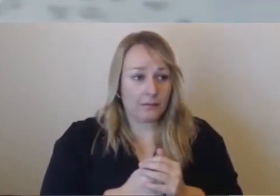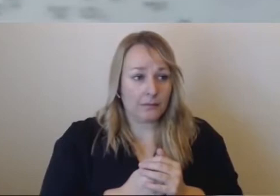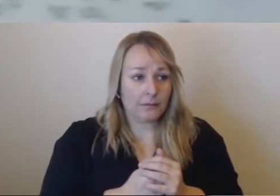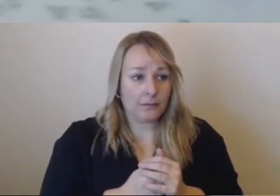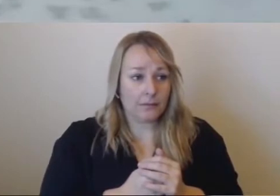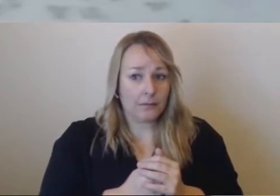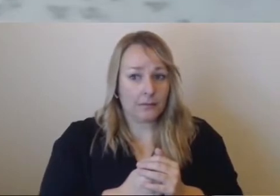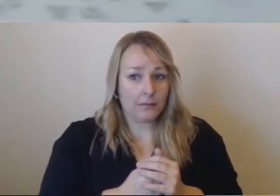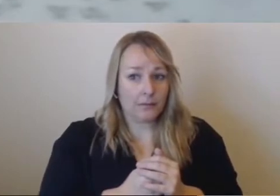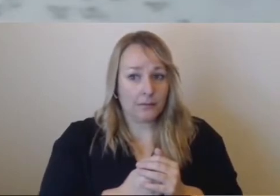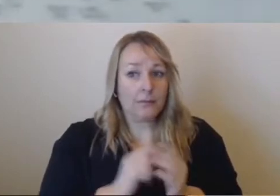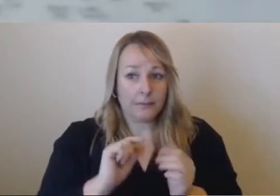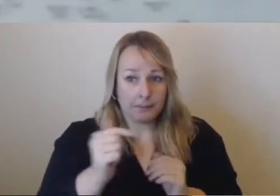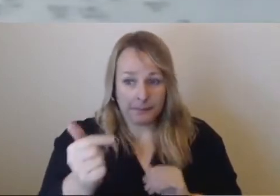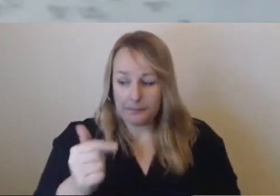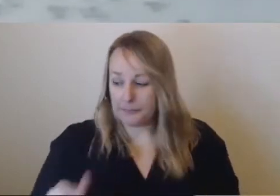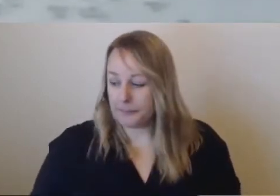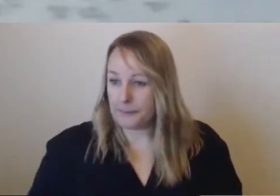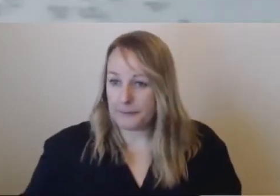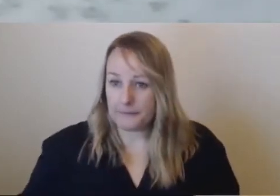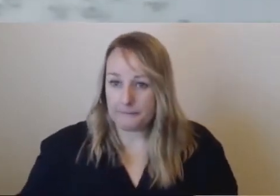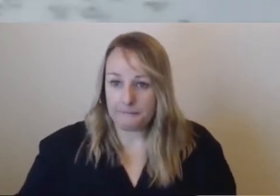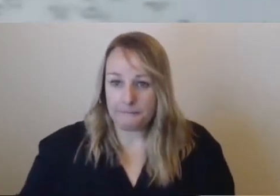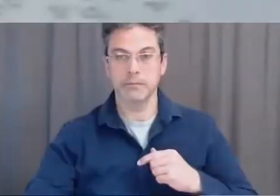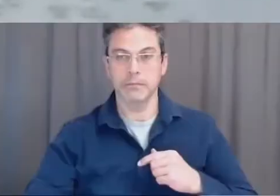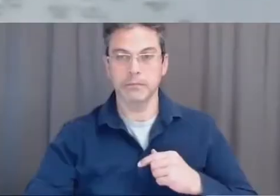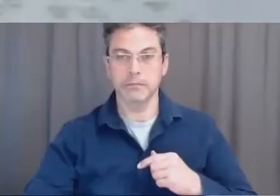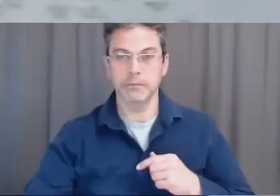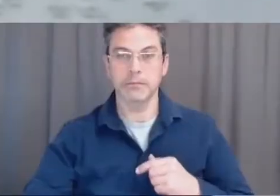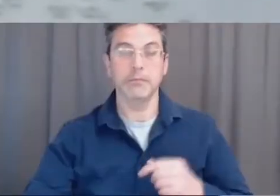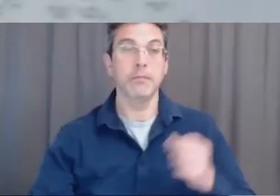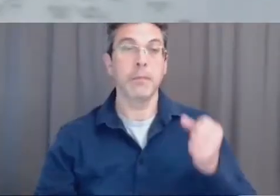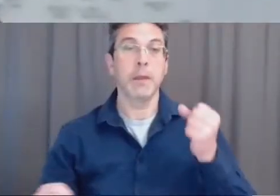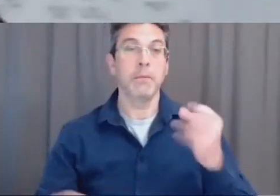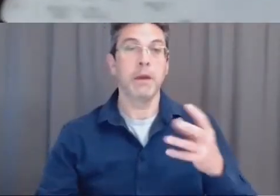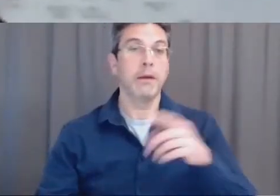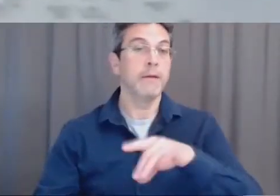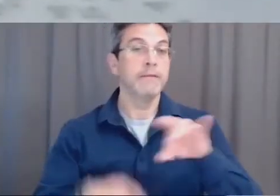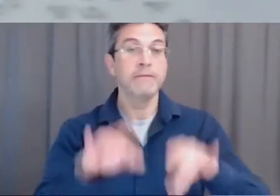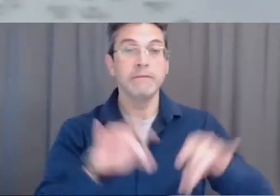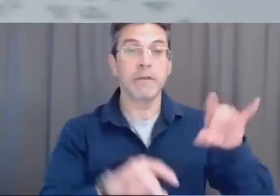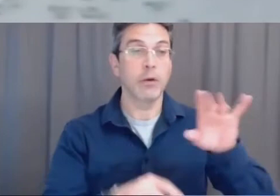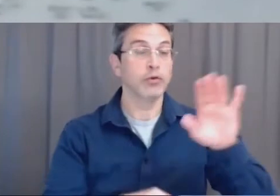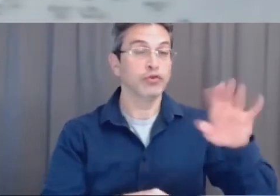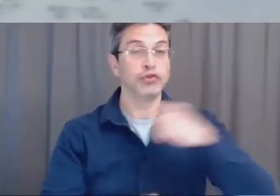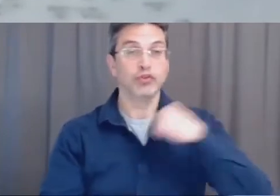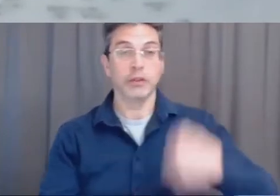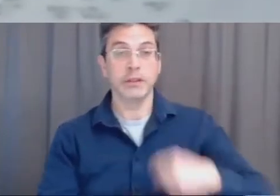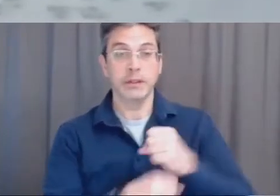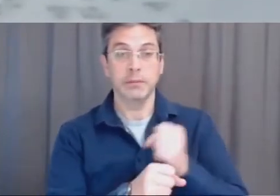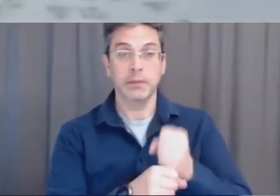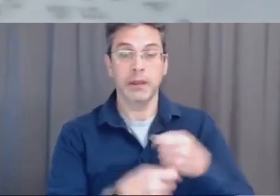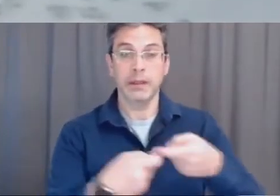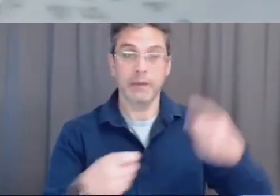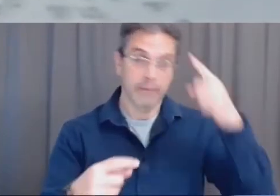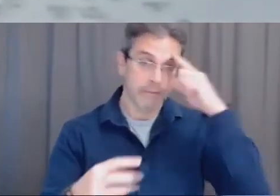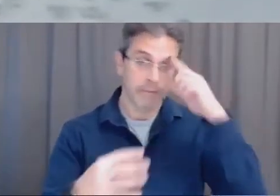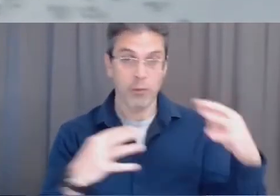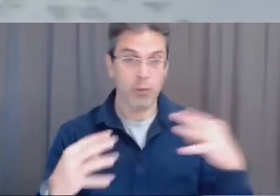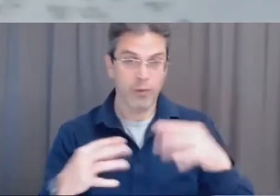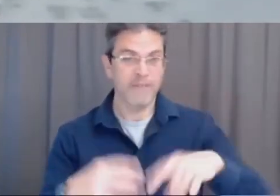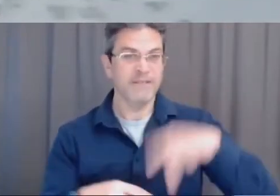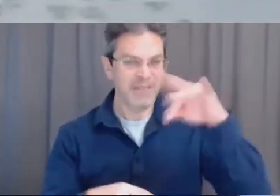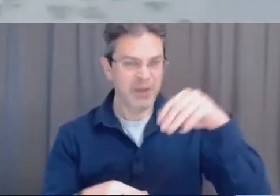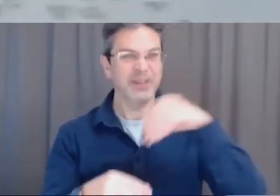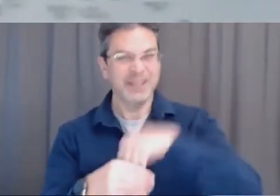and ammunition, conventional weapons, are actually found in several conflict zones around the world where civilians are being killed and maimed